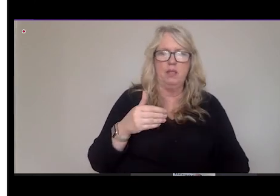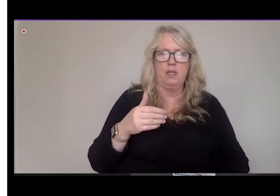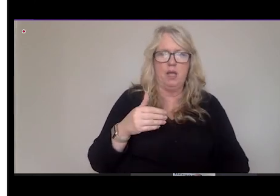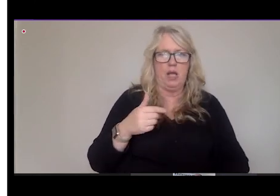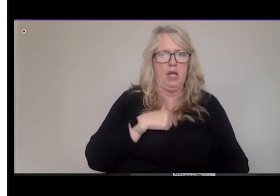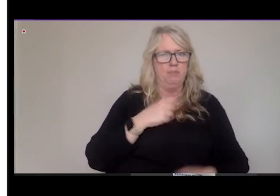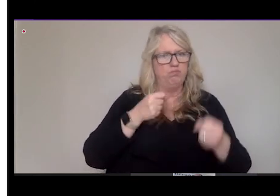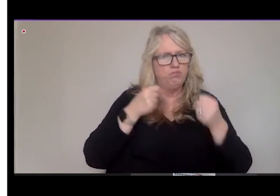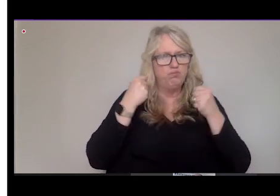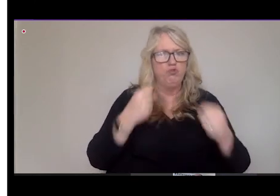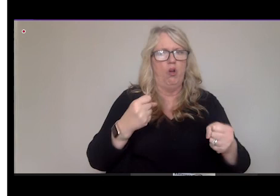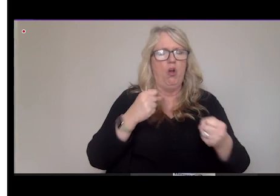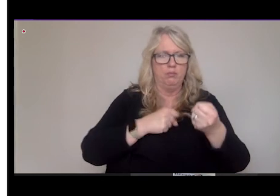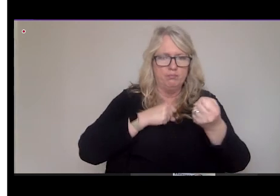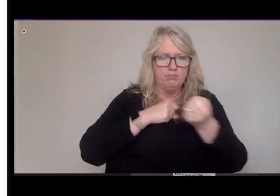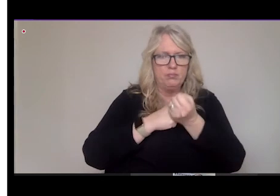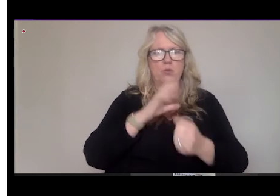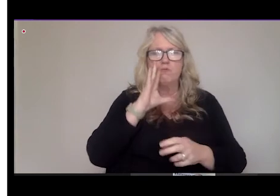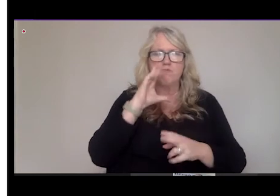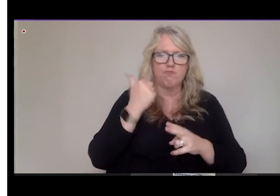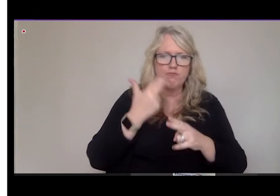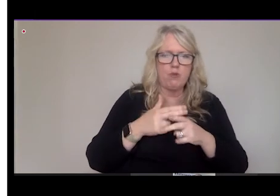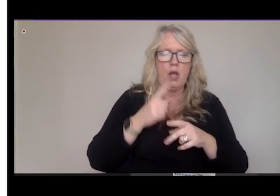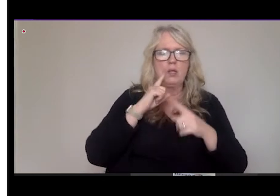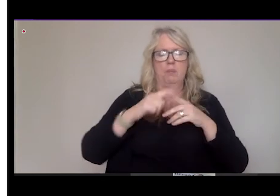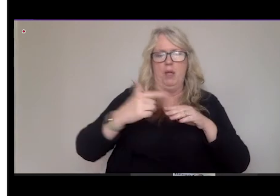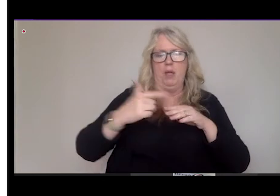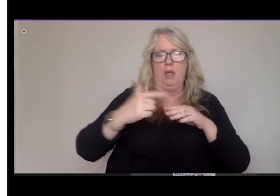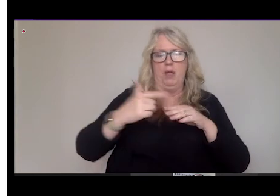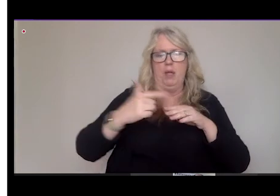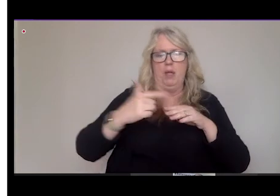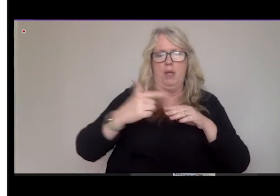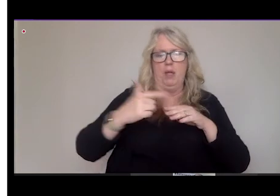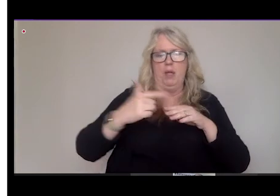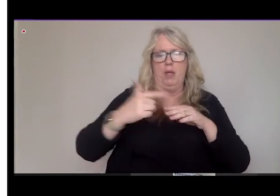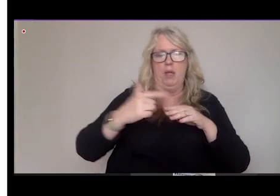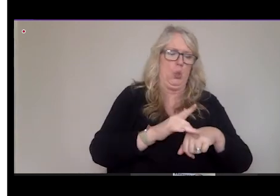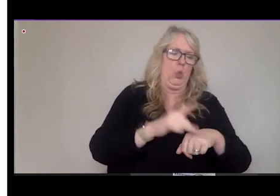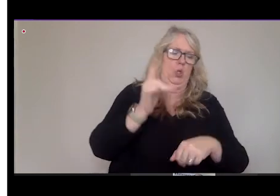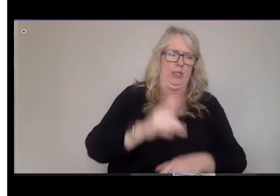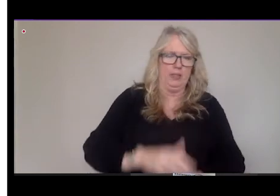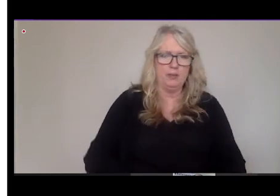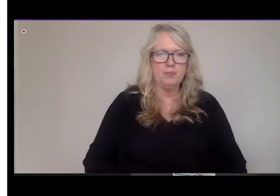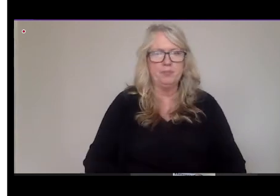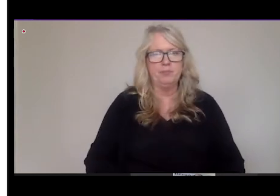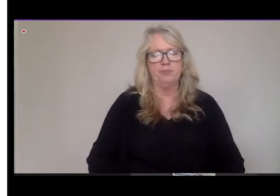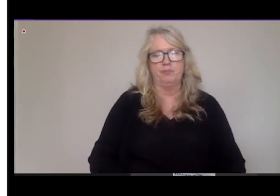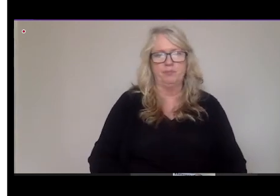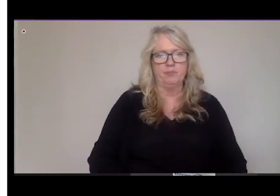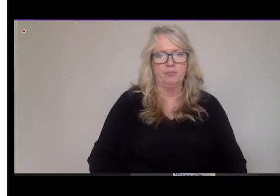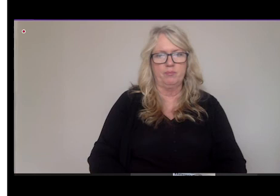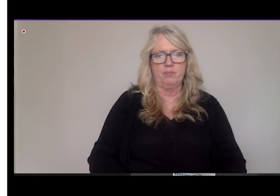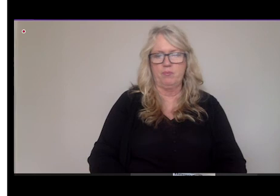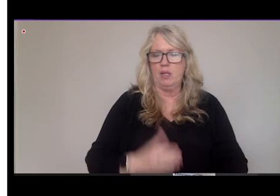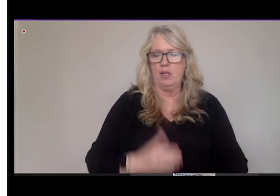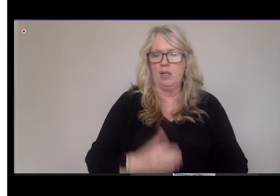slide, please. I am a big believer in, when we're talking about mobility and transportation, starting early.